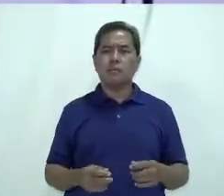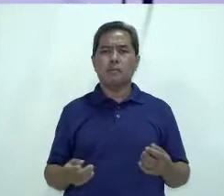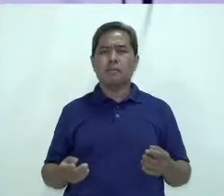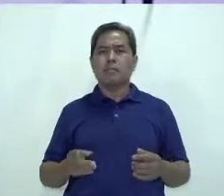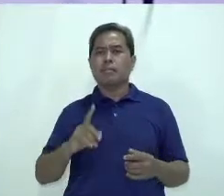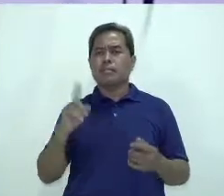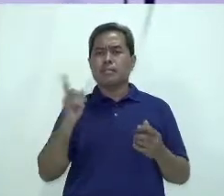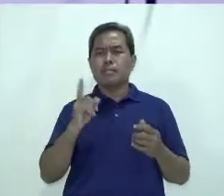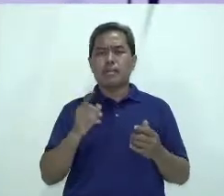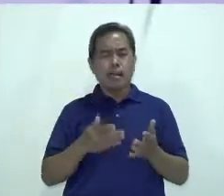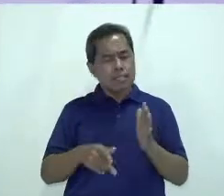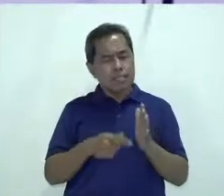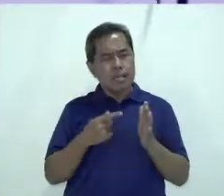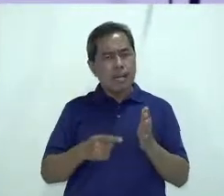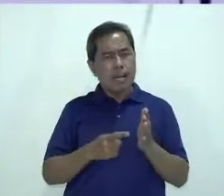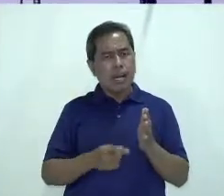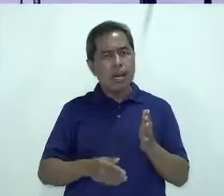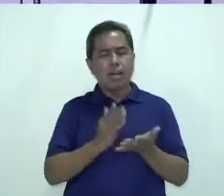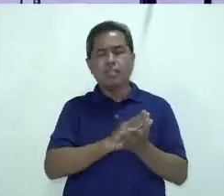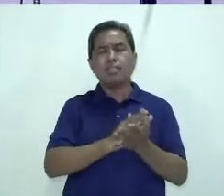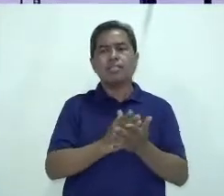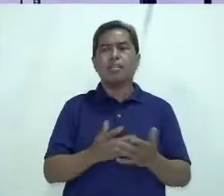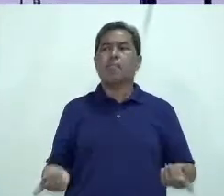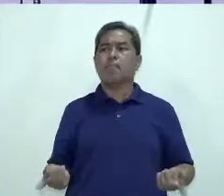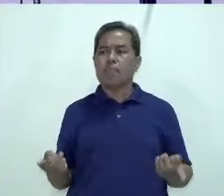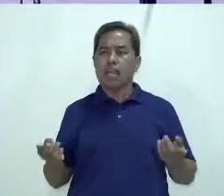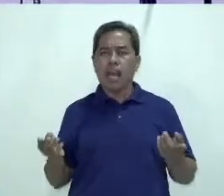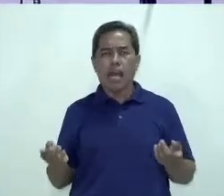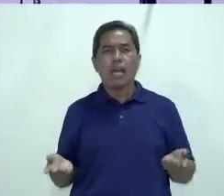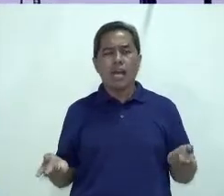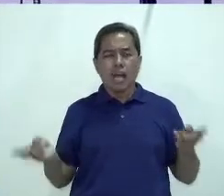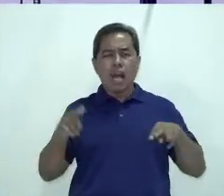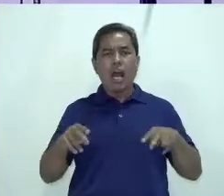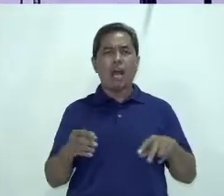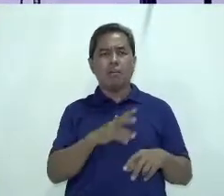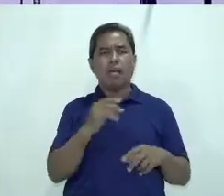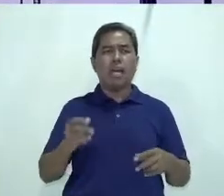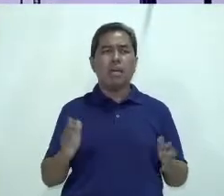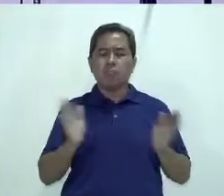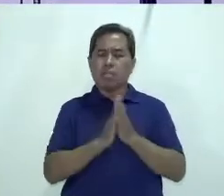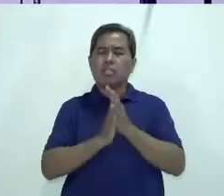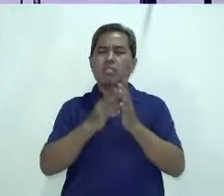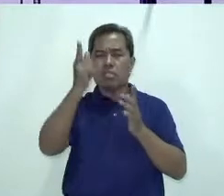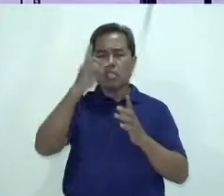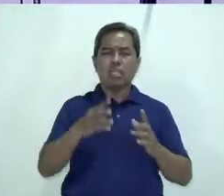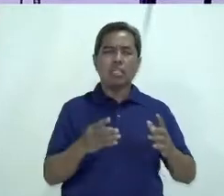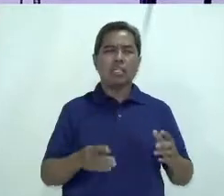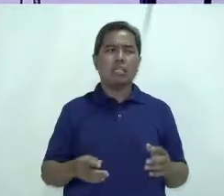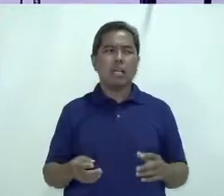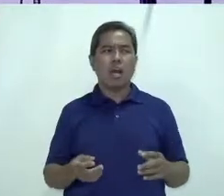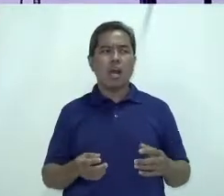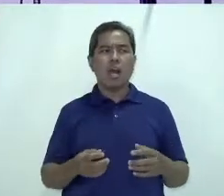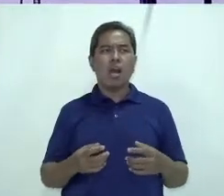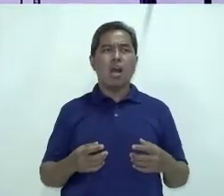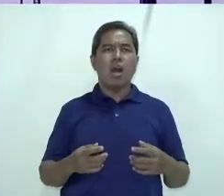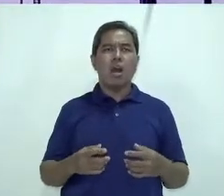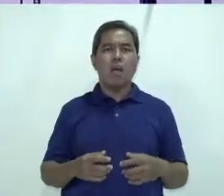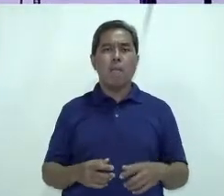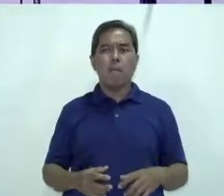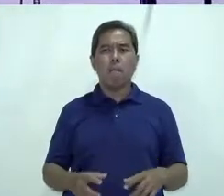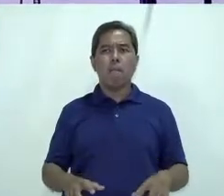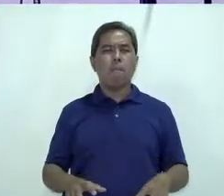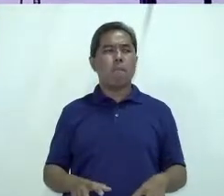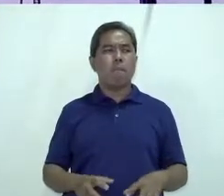praise, that praising God brings value to our life, that praising God can cause the situations around